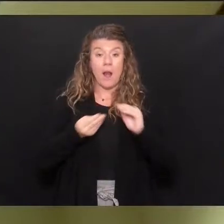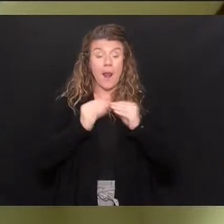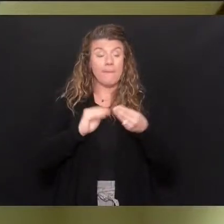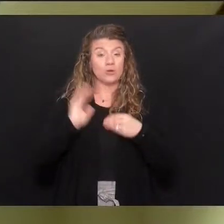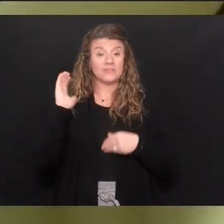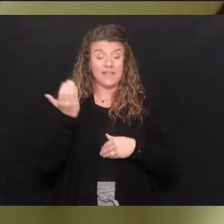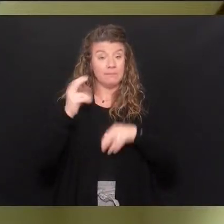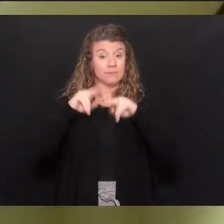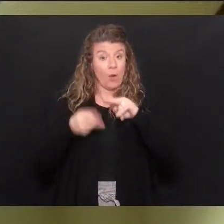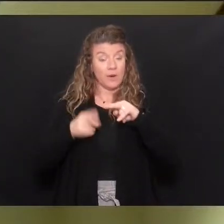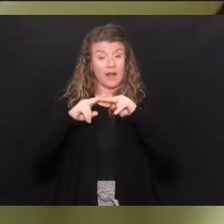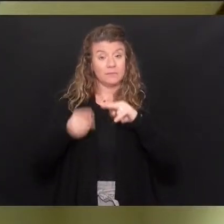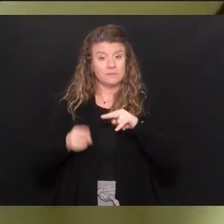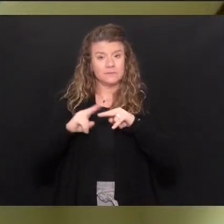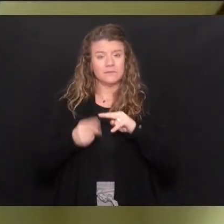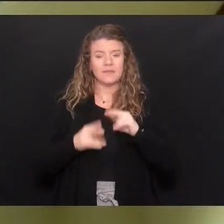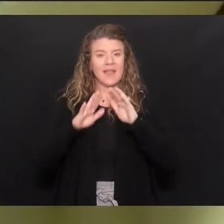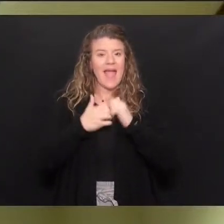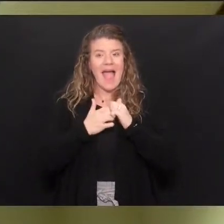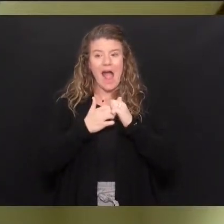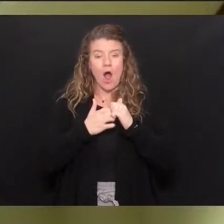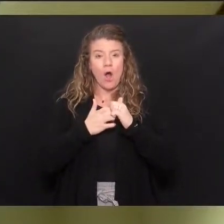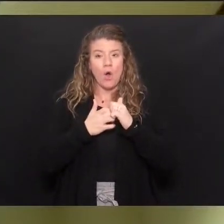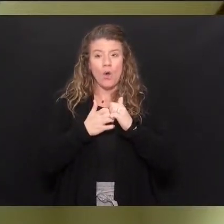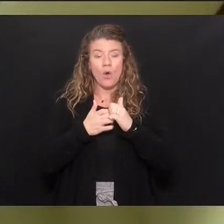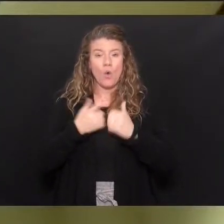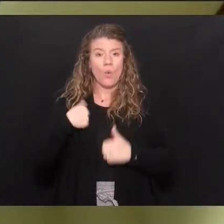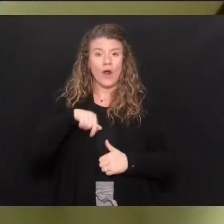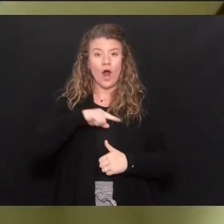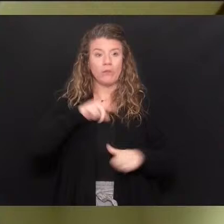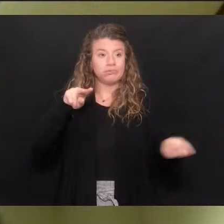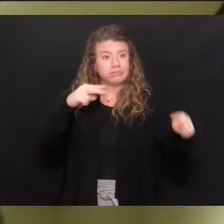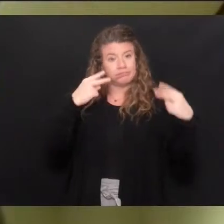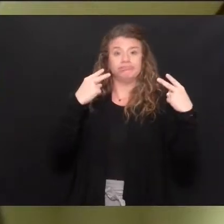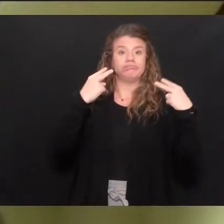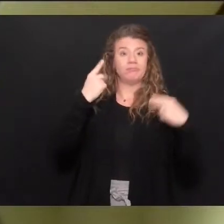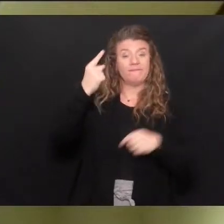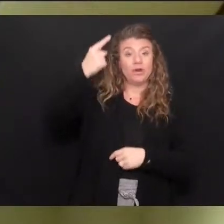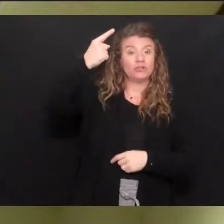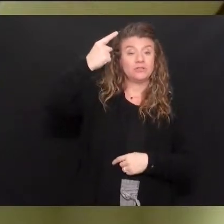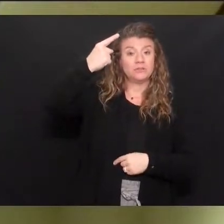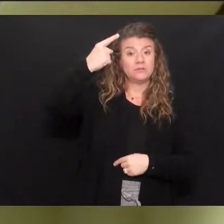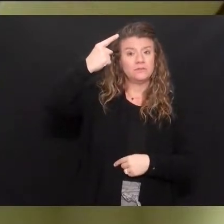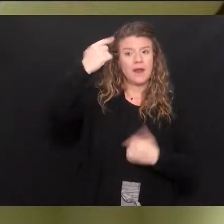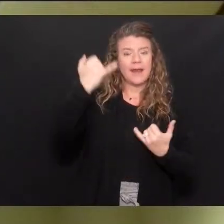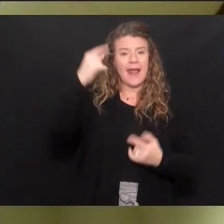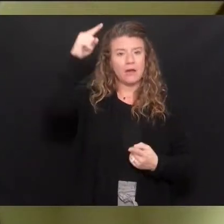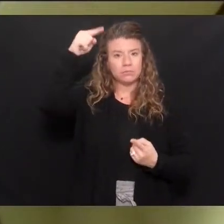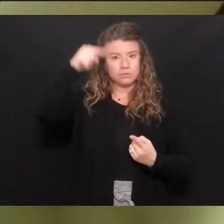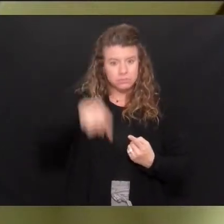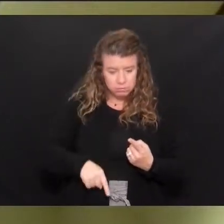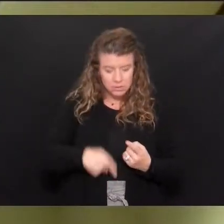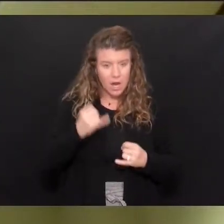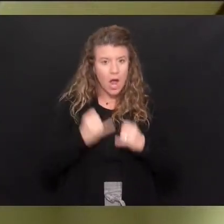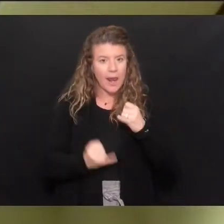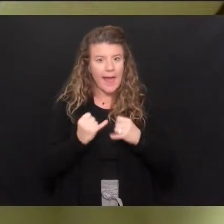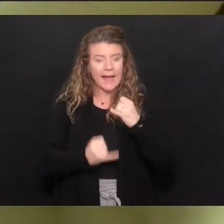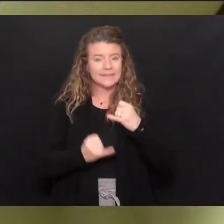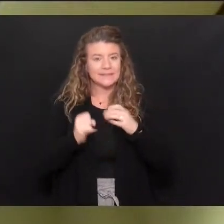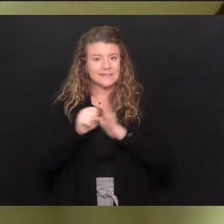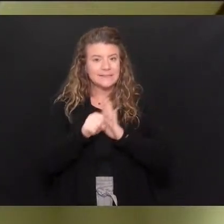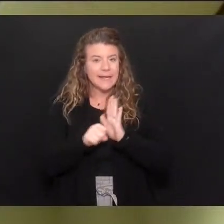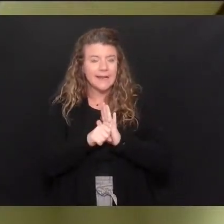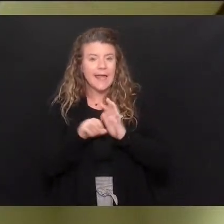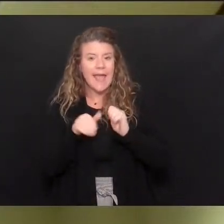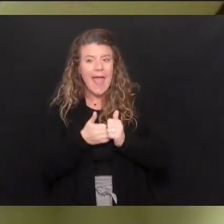slipping. How did we go from being the envy of the nation to one of the lowest vaccination rate states, and how